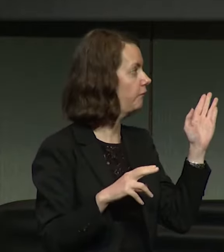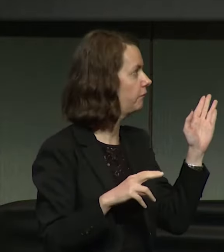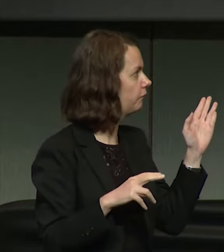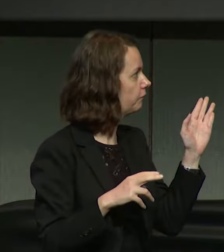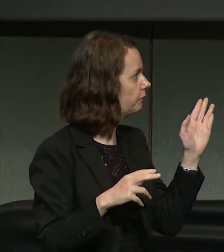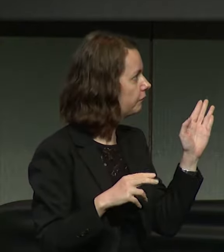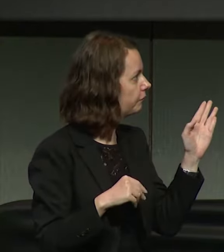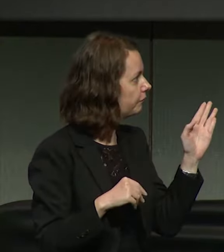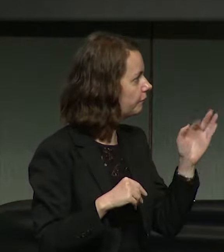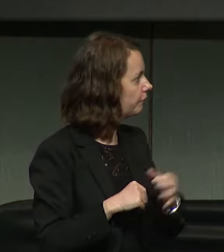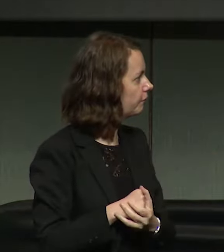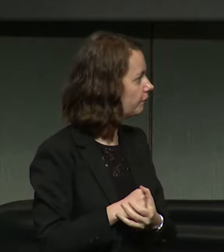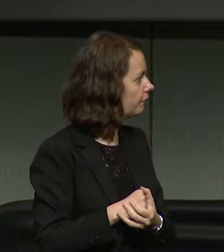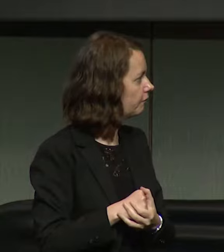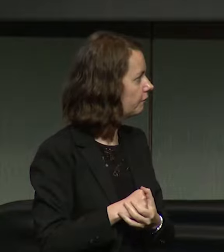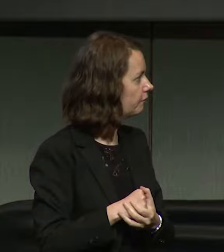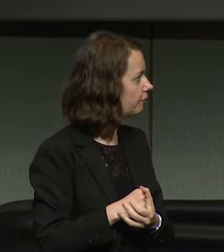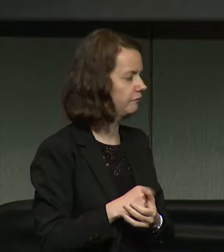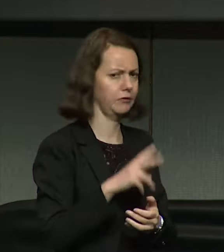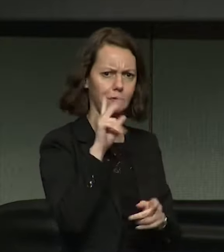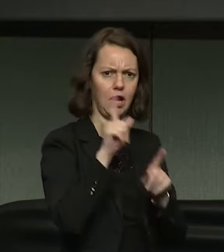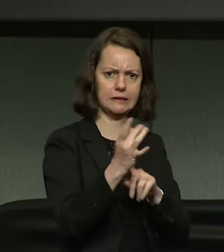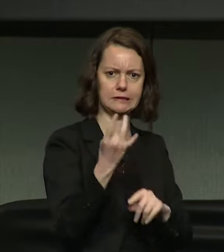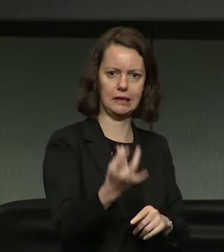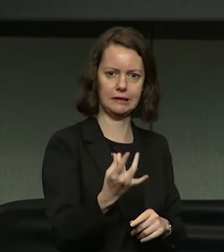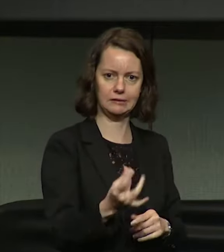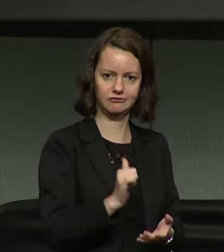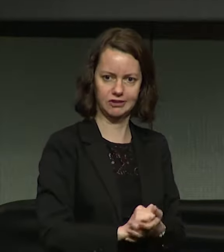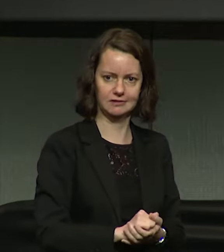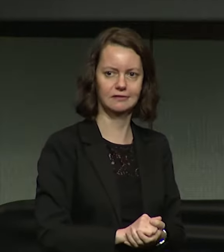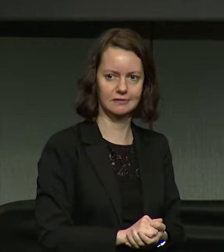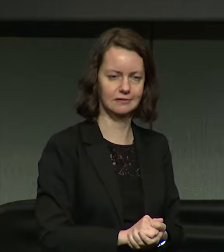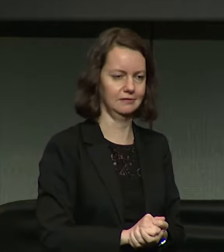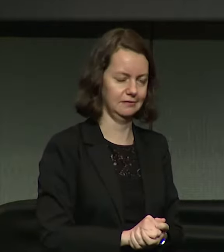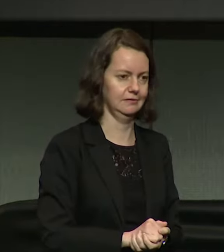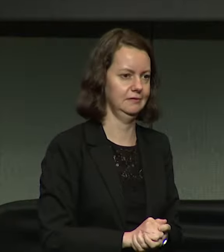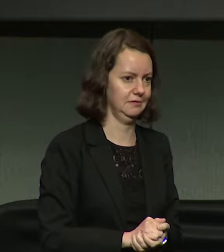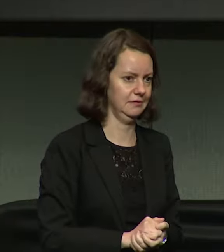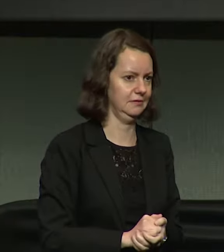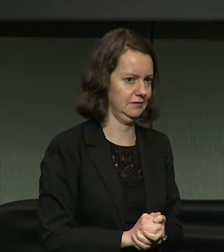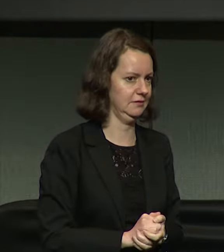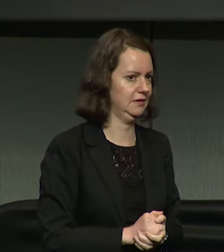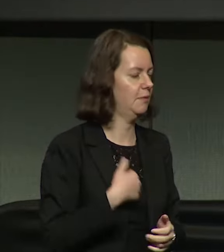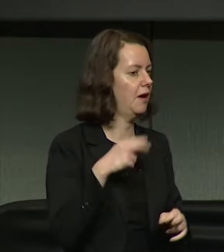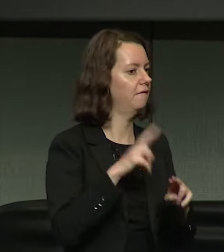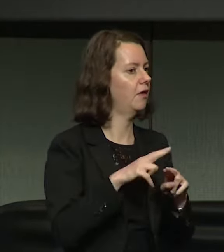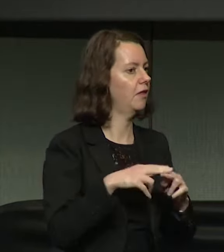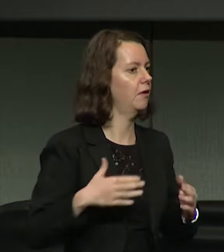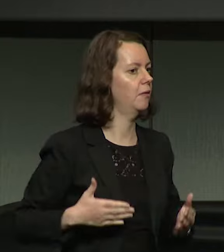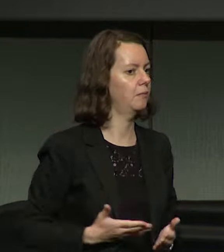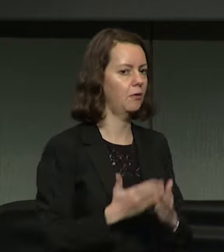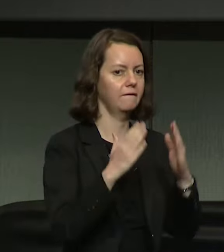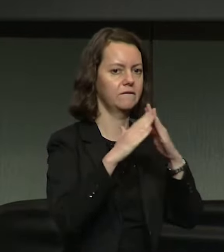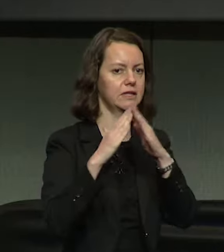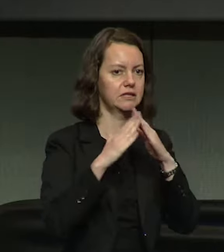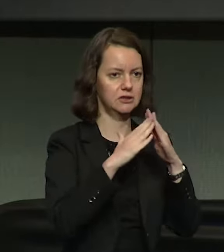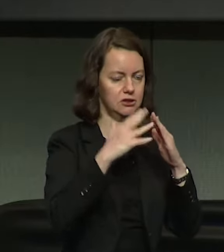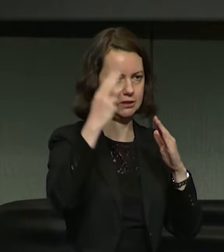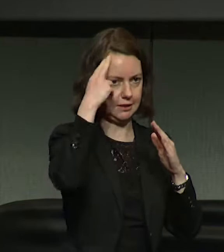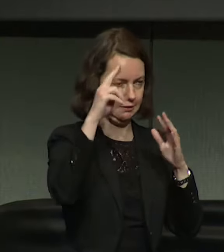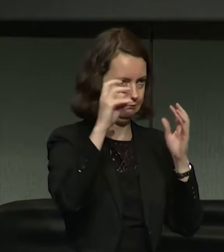looking very Italian, doesn't he? That's because my father was born in a village called